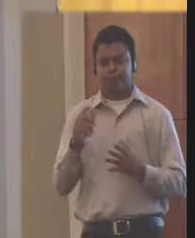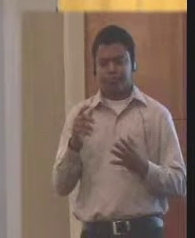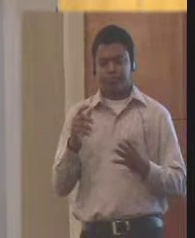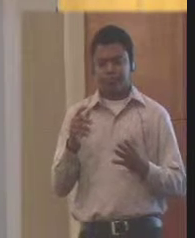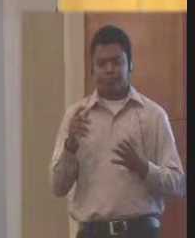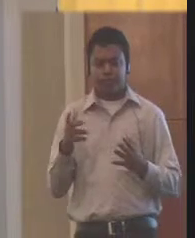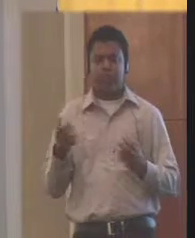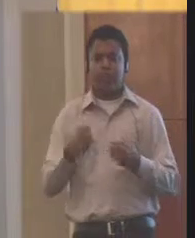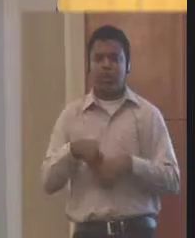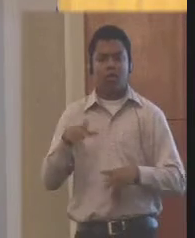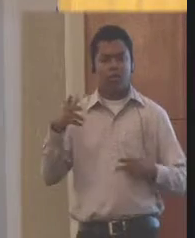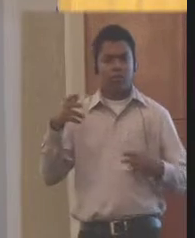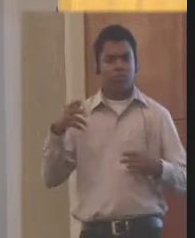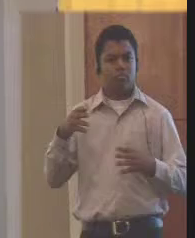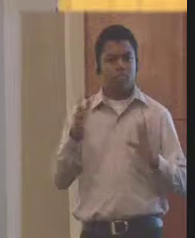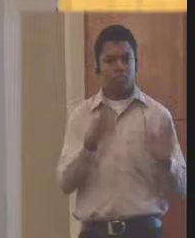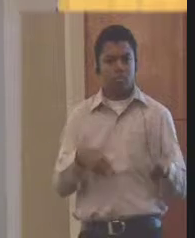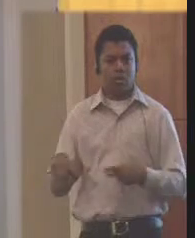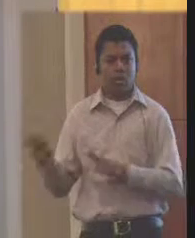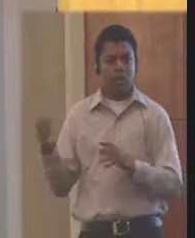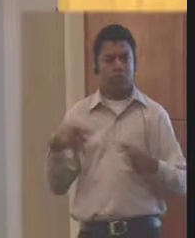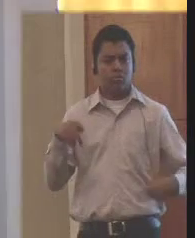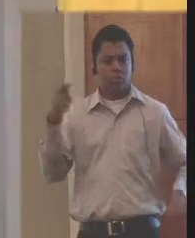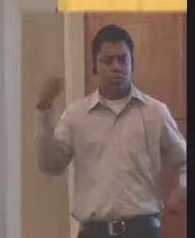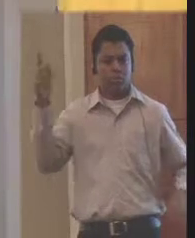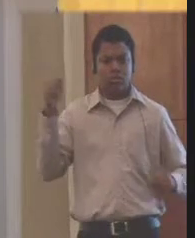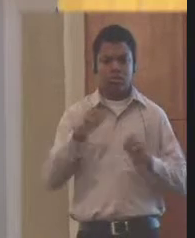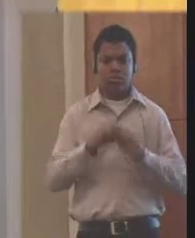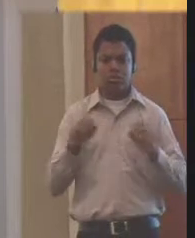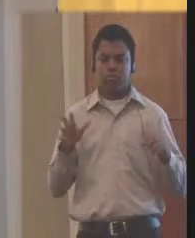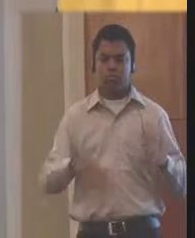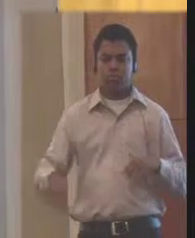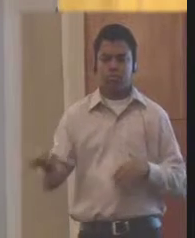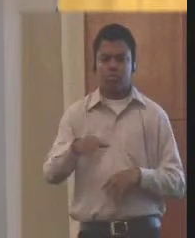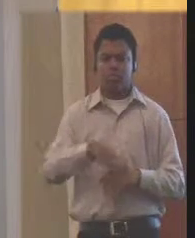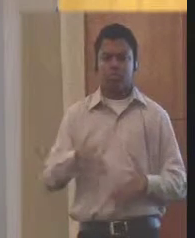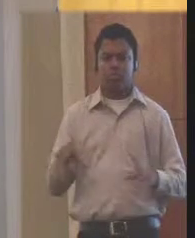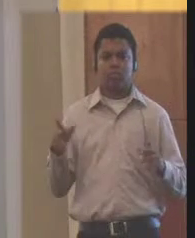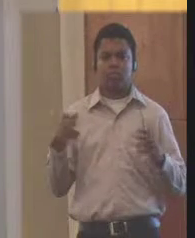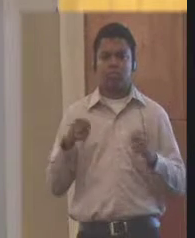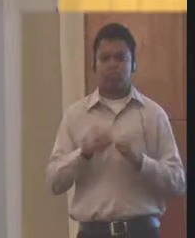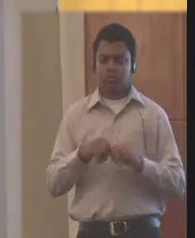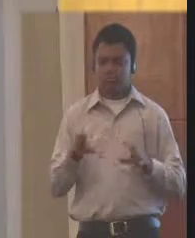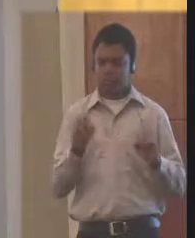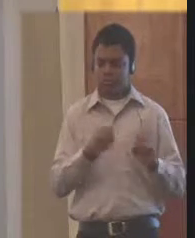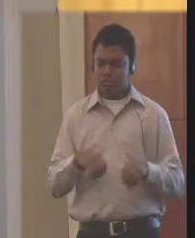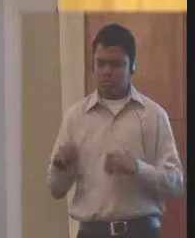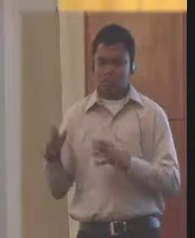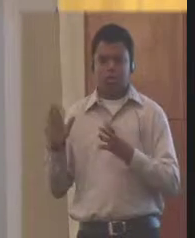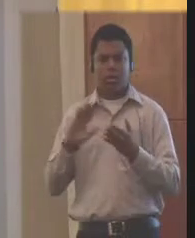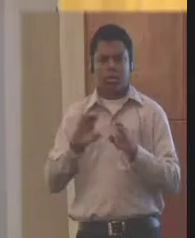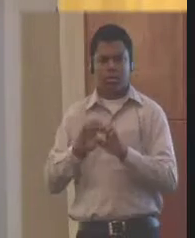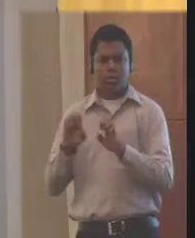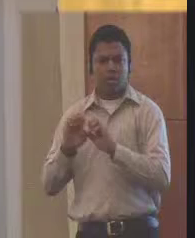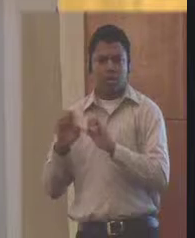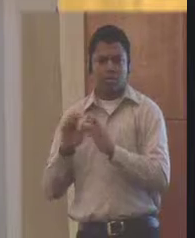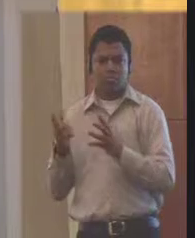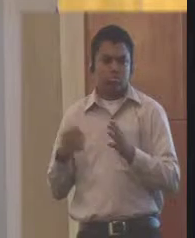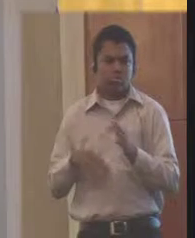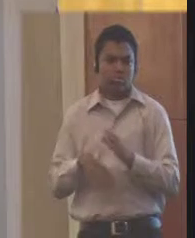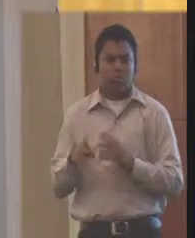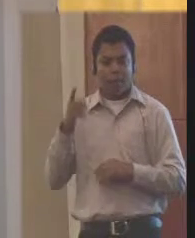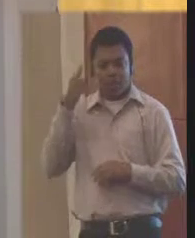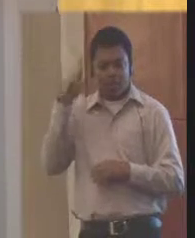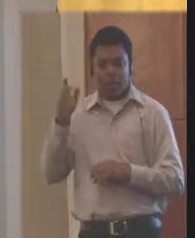activities. So, what are governments doing to make sure that economic activities can continue? A